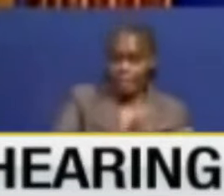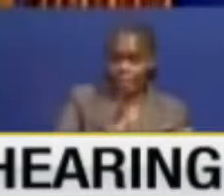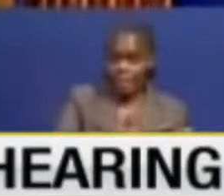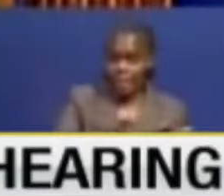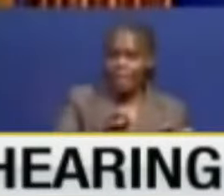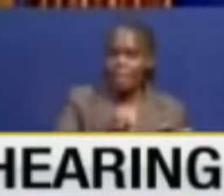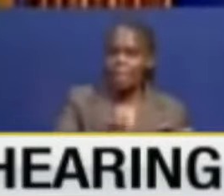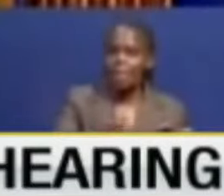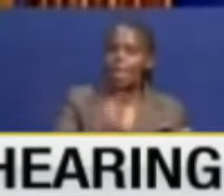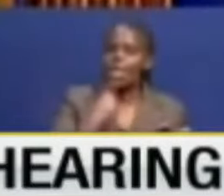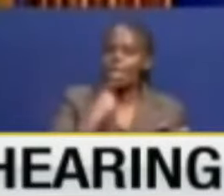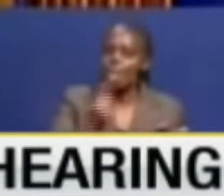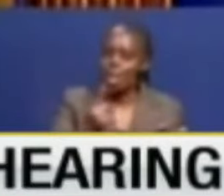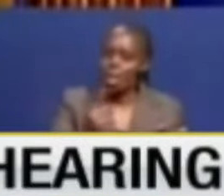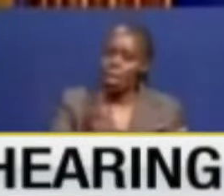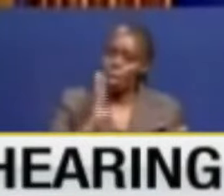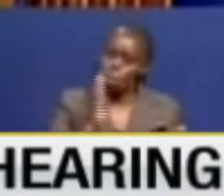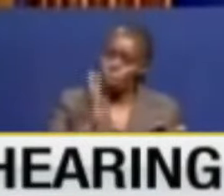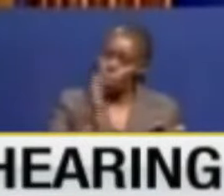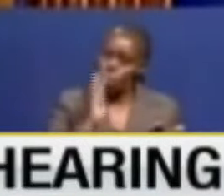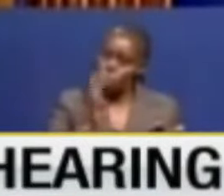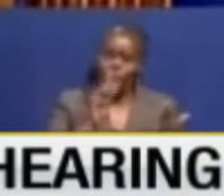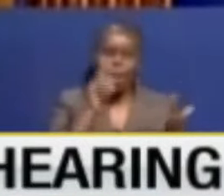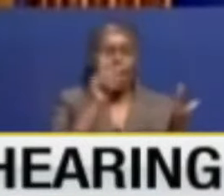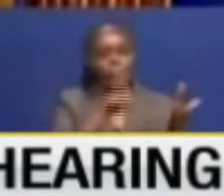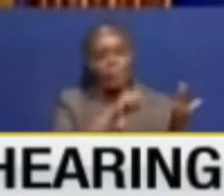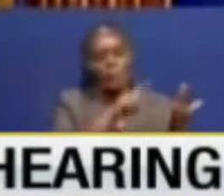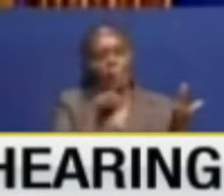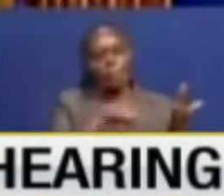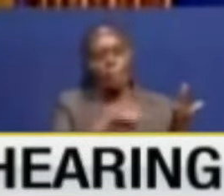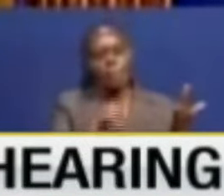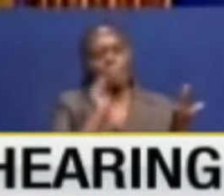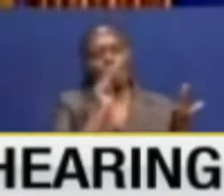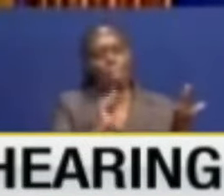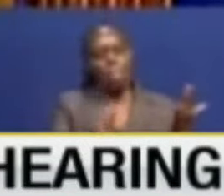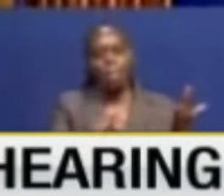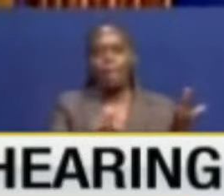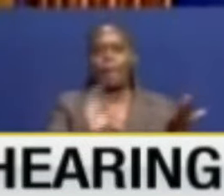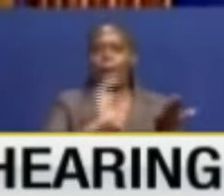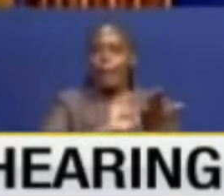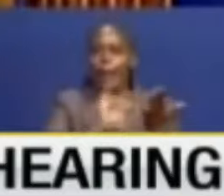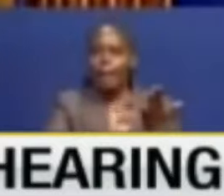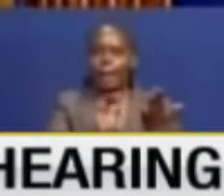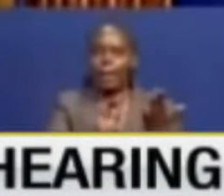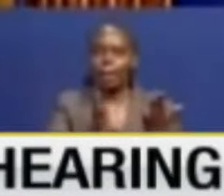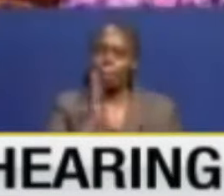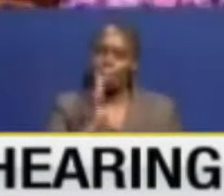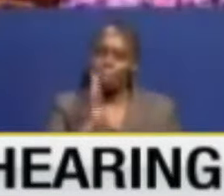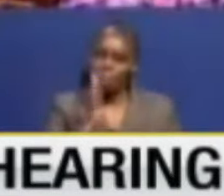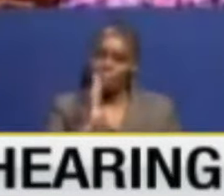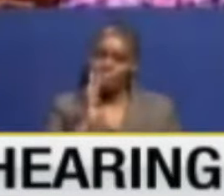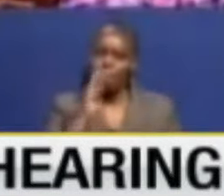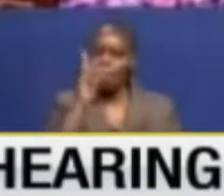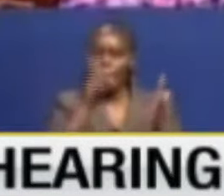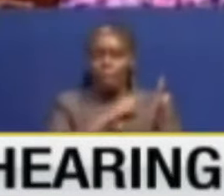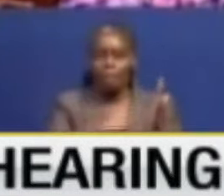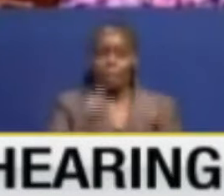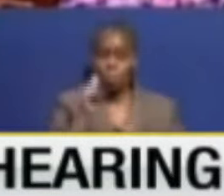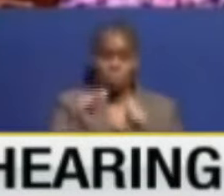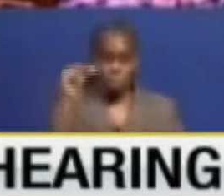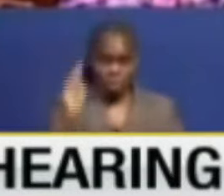charges against Honorable Kawira Mwangaza, the governor of Meru County. Clerk, you may proceed.